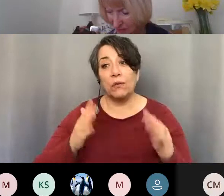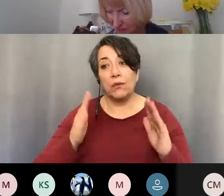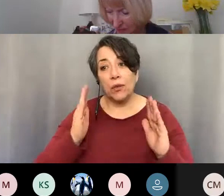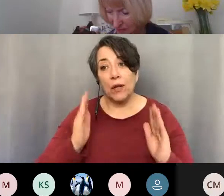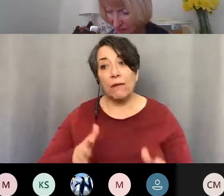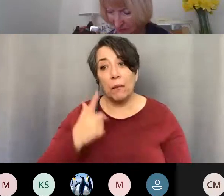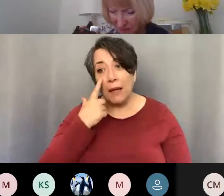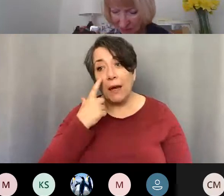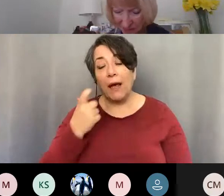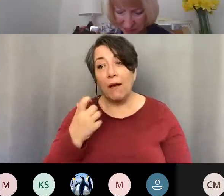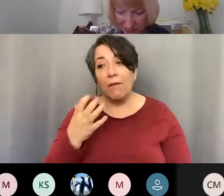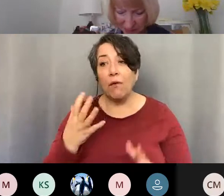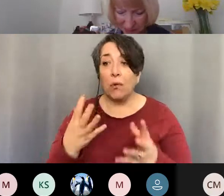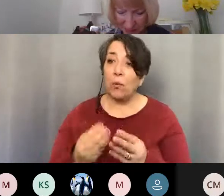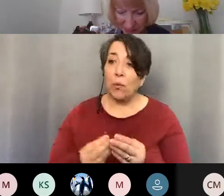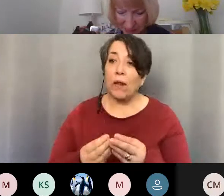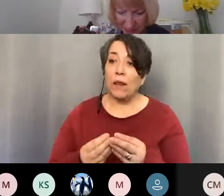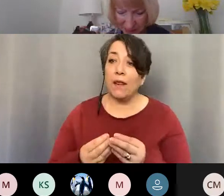that your